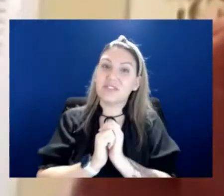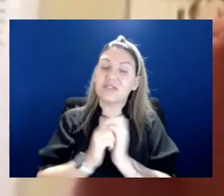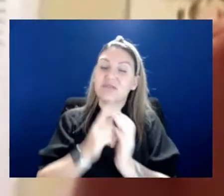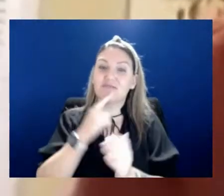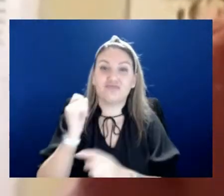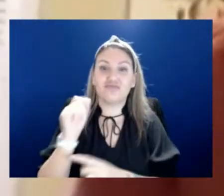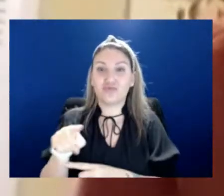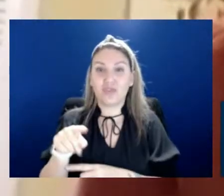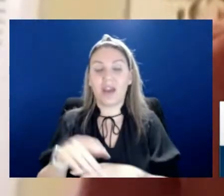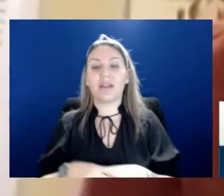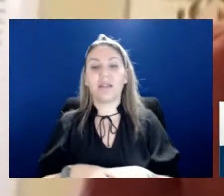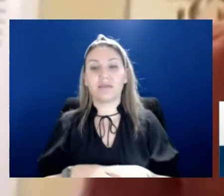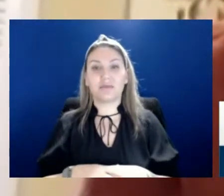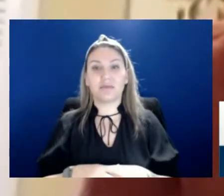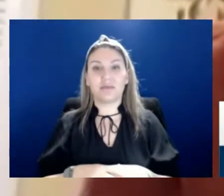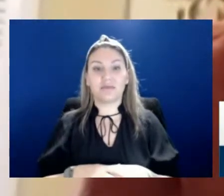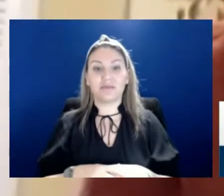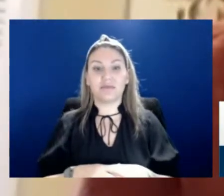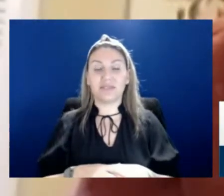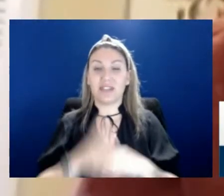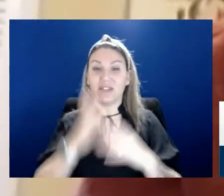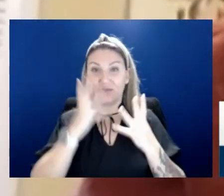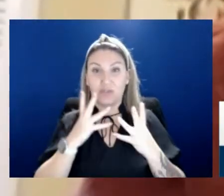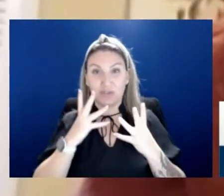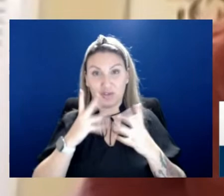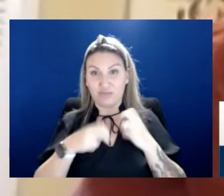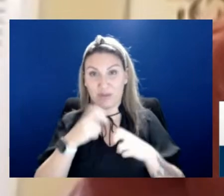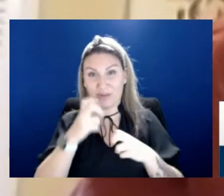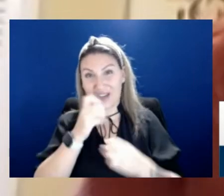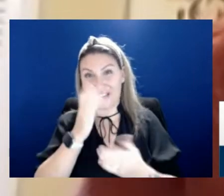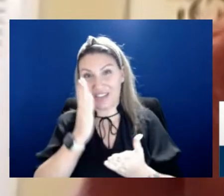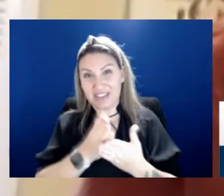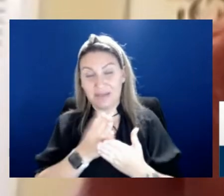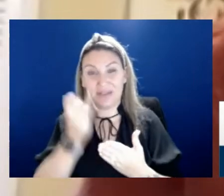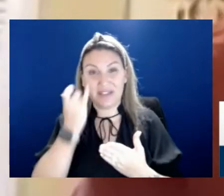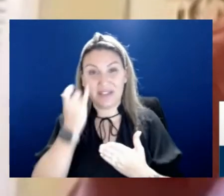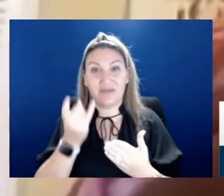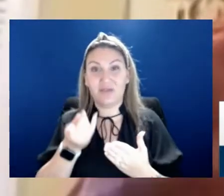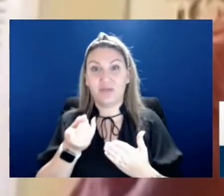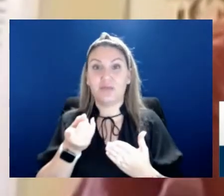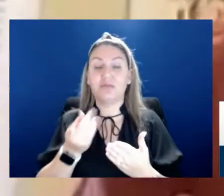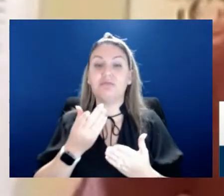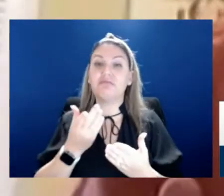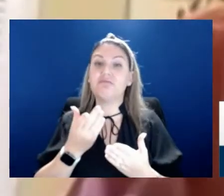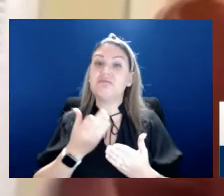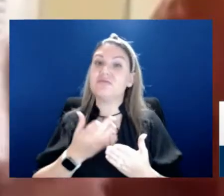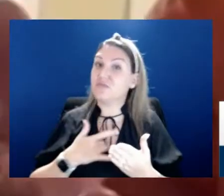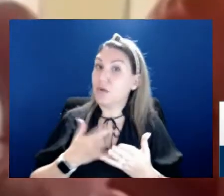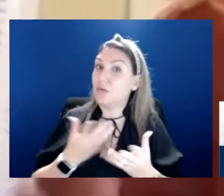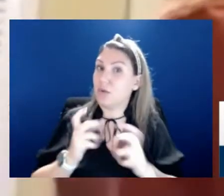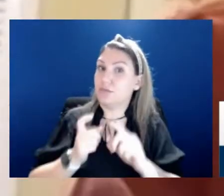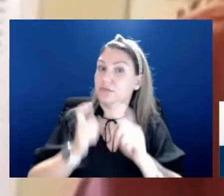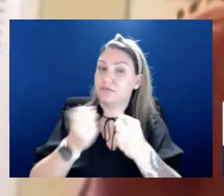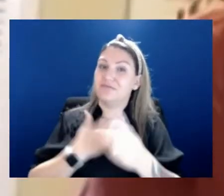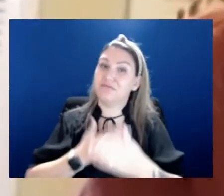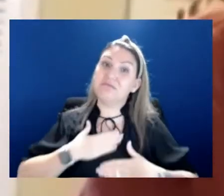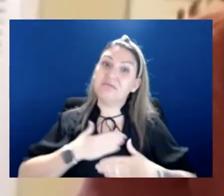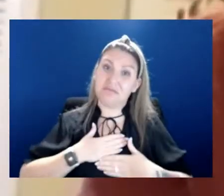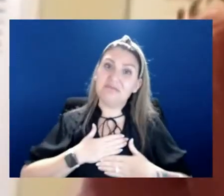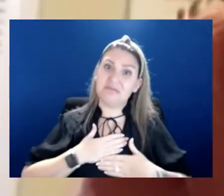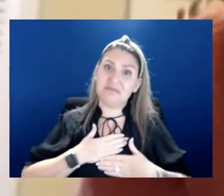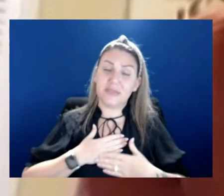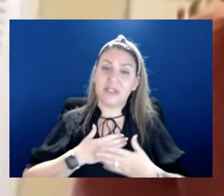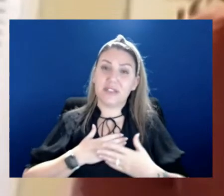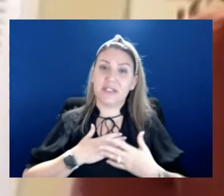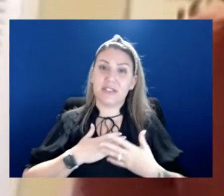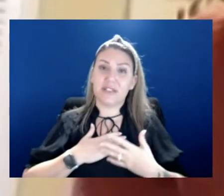all, unfortunately, this problem isn't going to end. So if you're going to donate, please make those choices yourself, what's